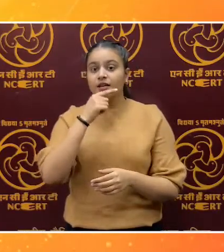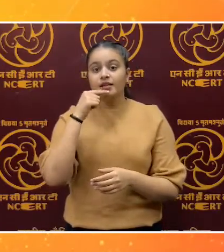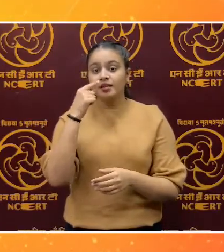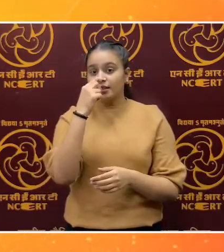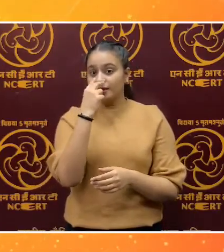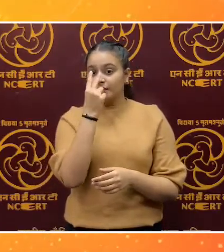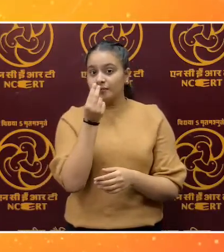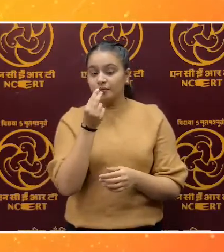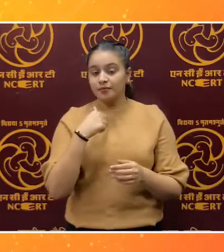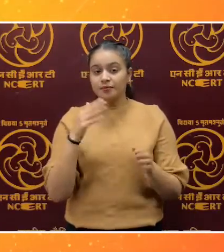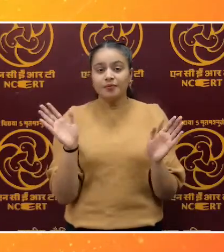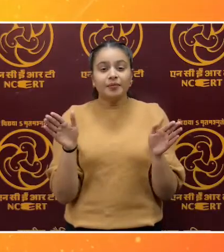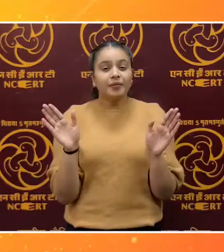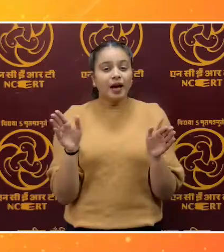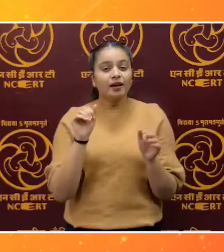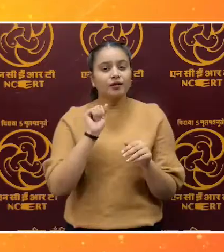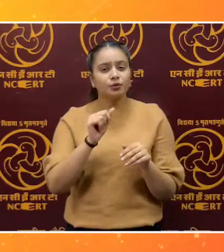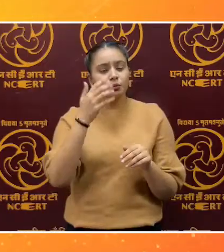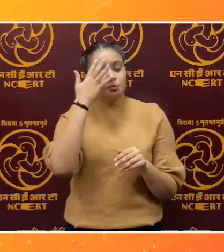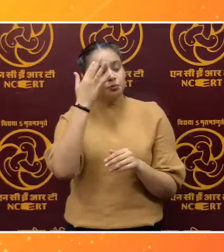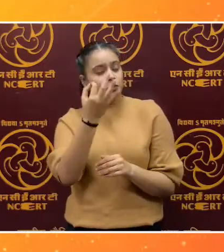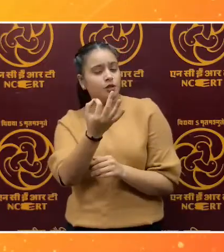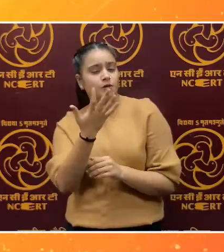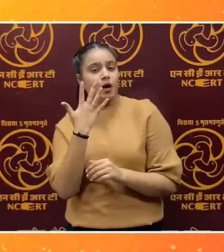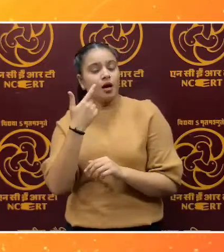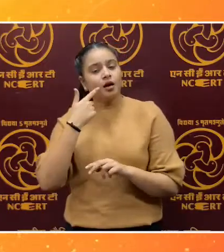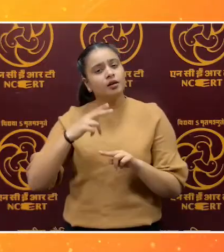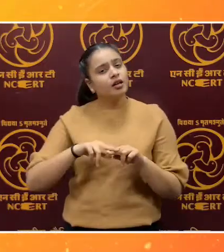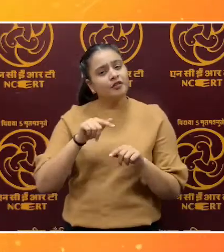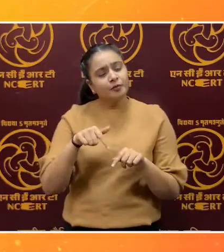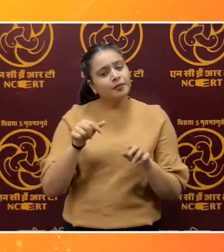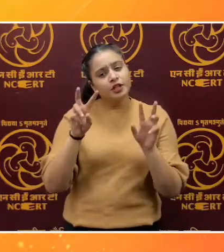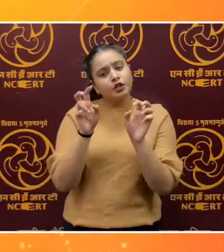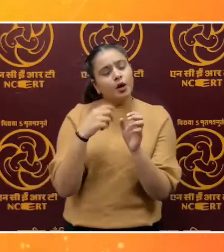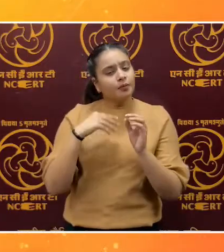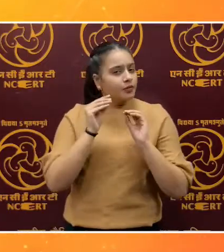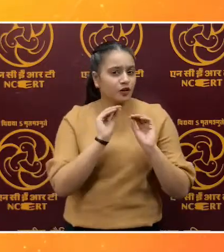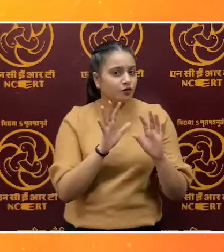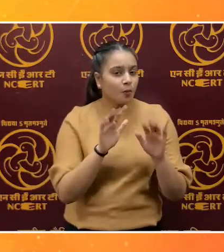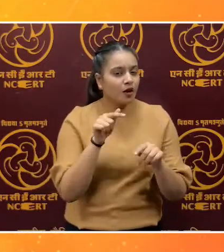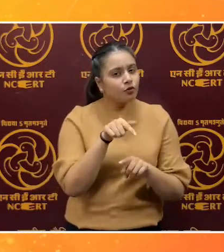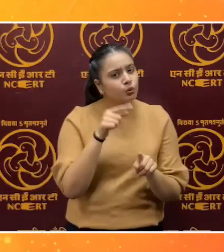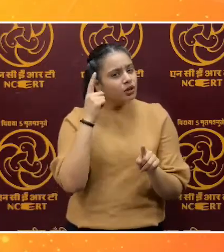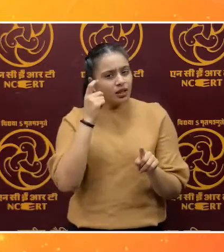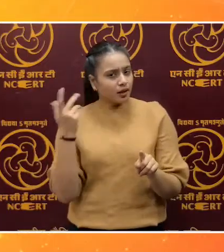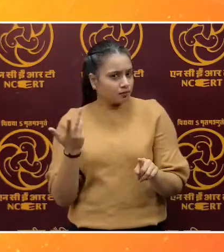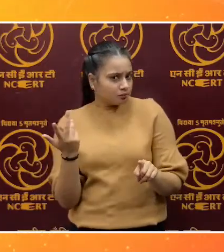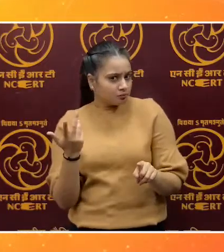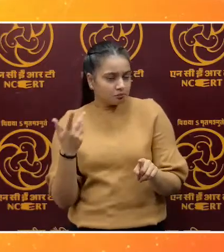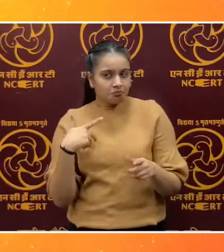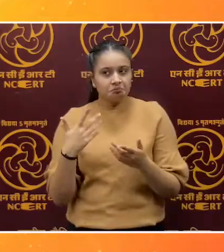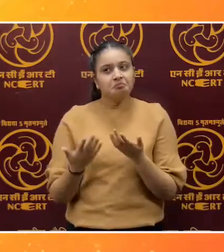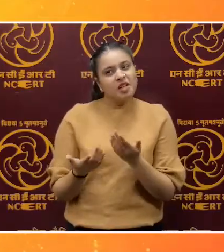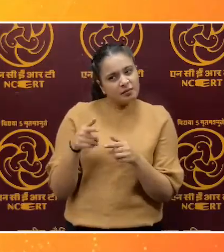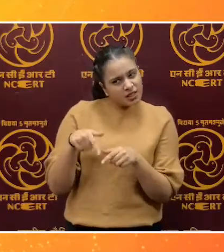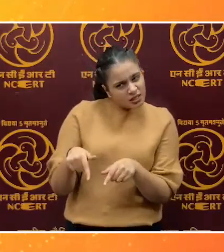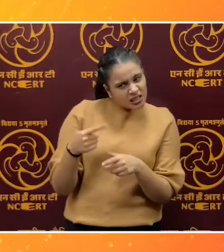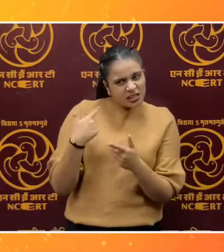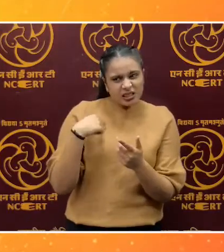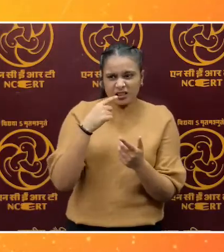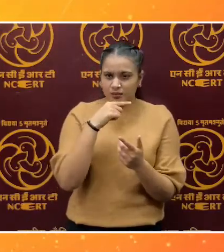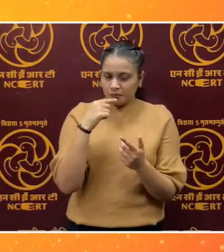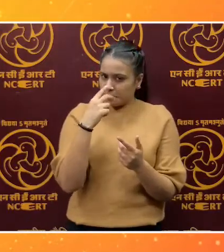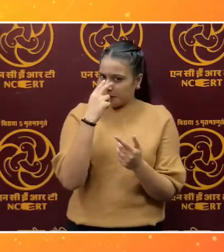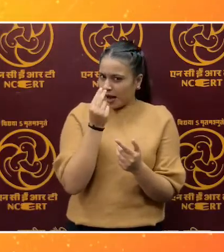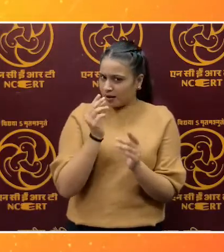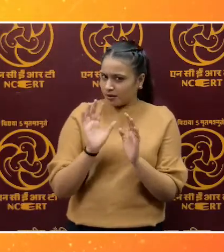does come to your mind when I talk about wise parrot? So, wise parrot, maybe there's this parrot